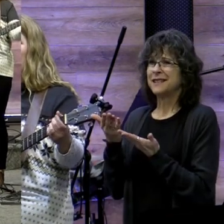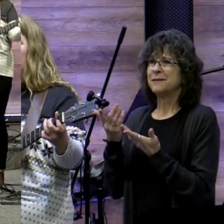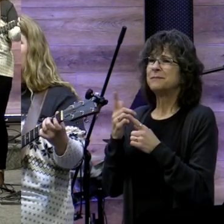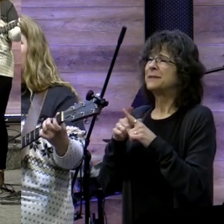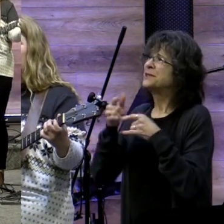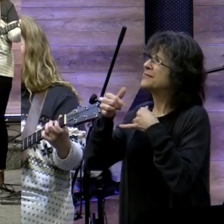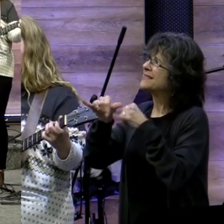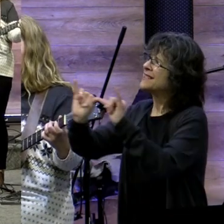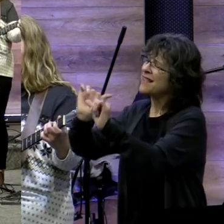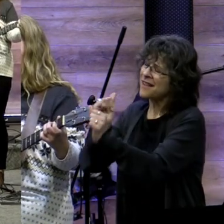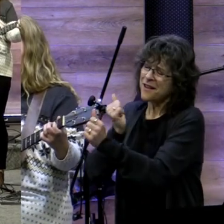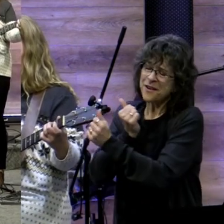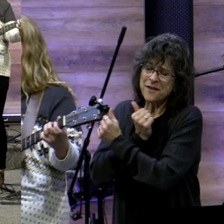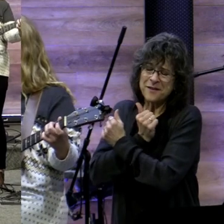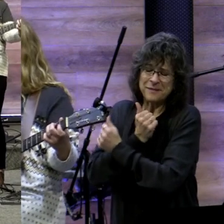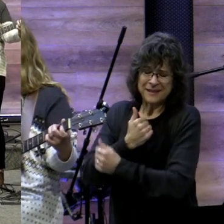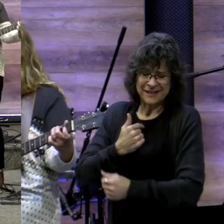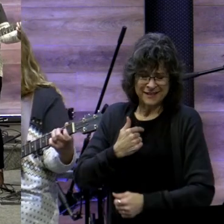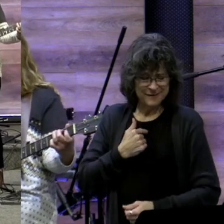love me.